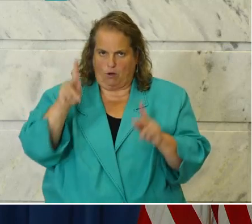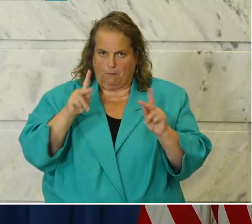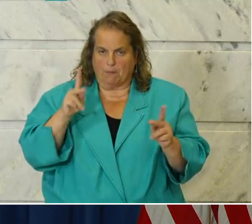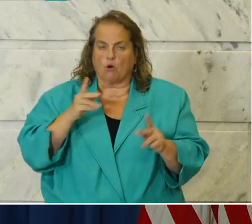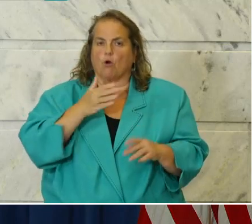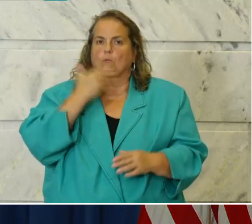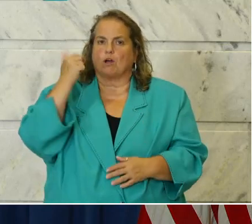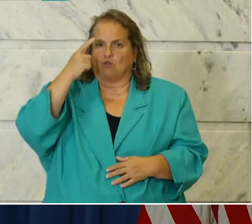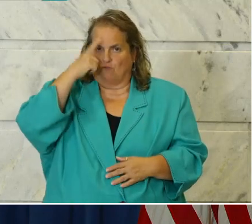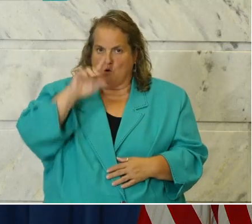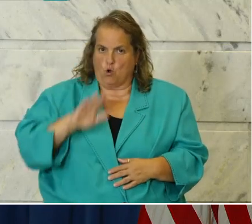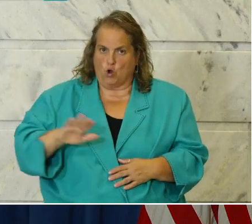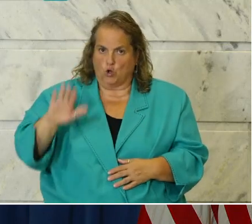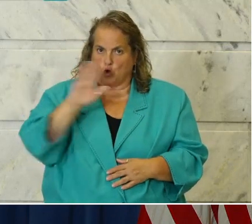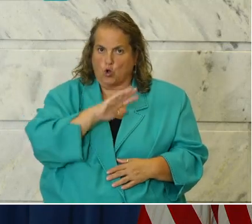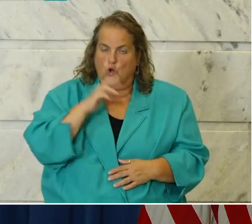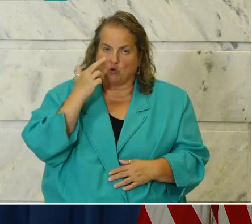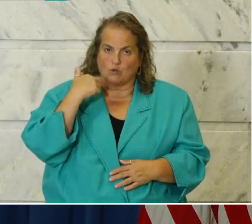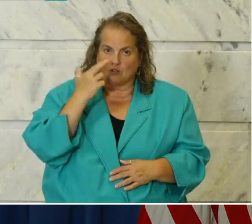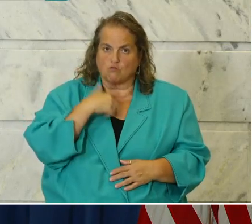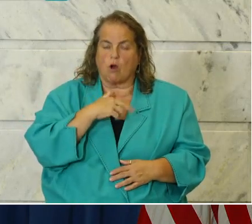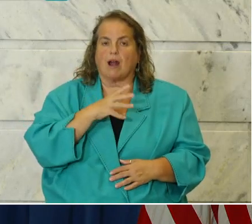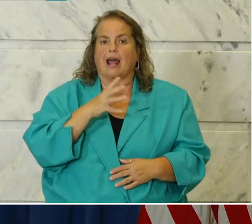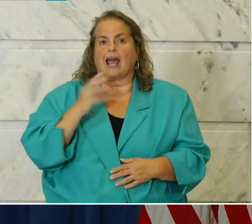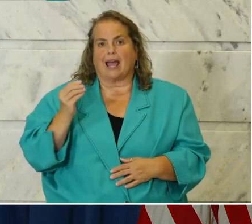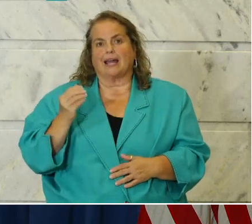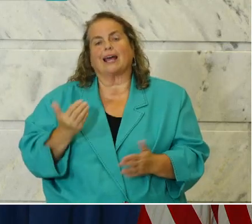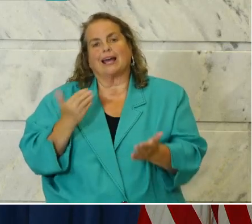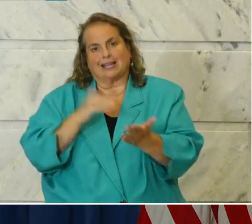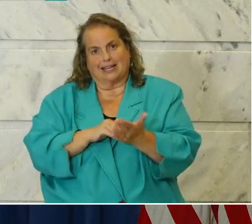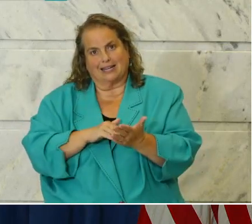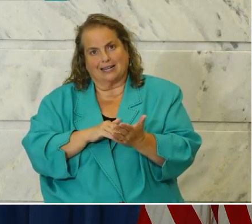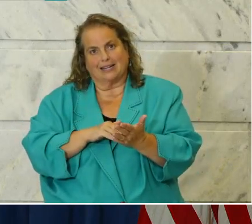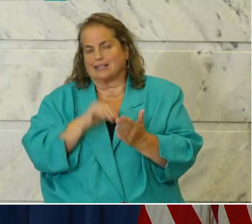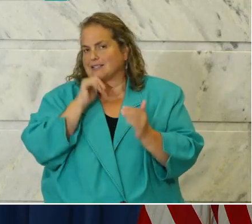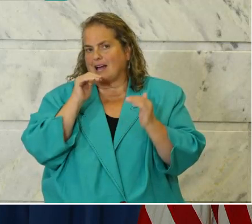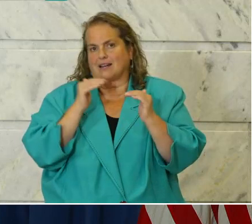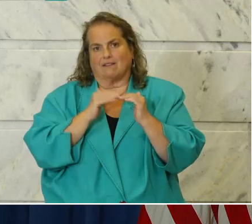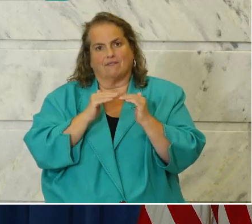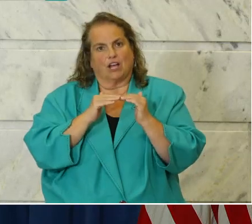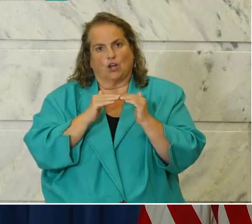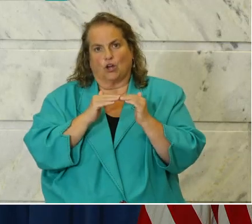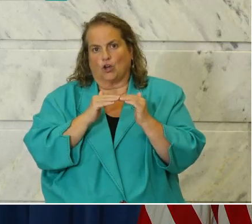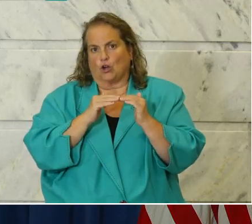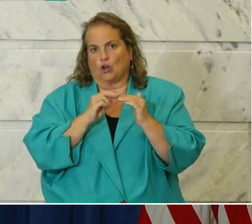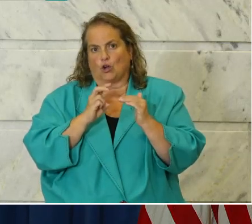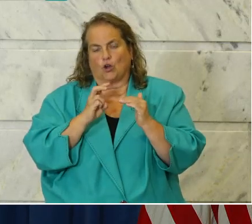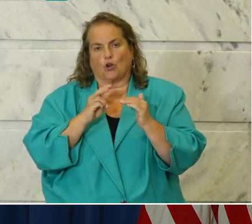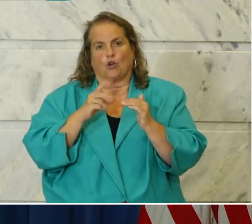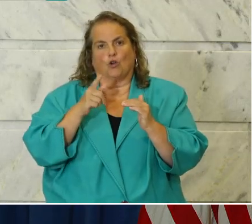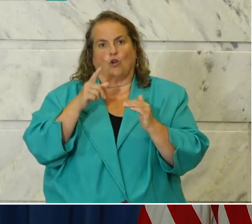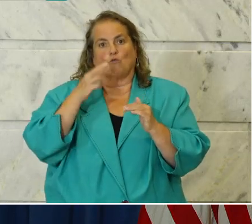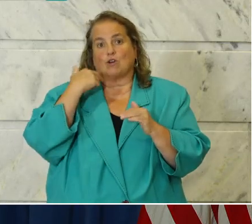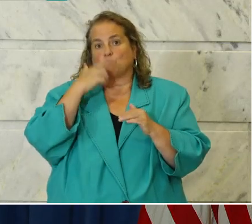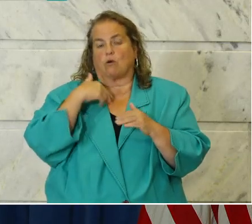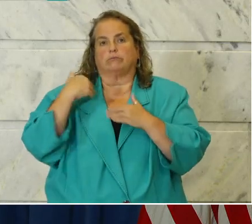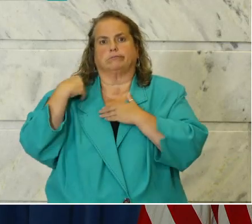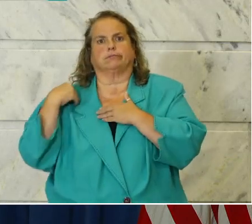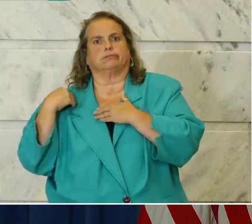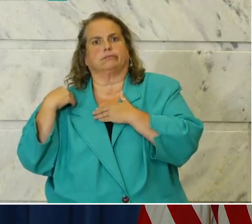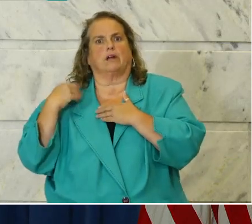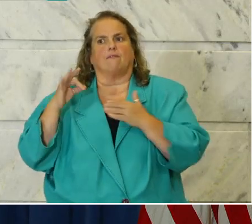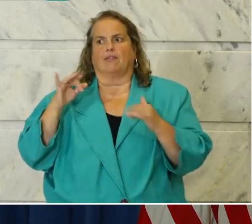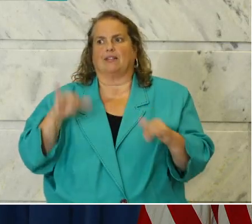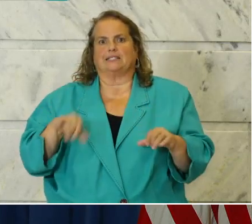for your restaurant. And again, it's not fair that you've borne the brunt of so much of this, and